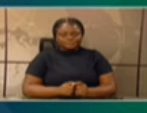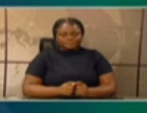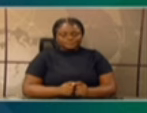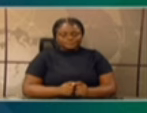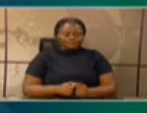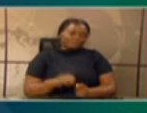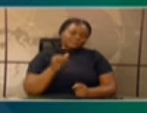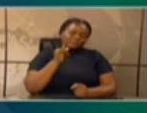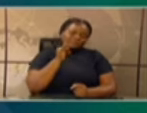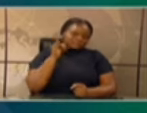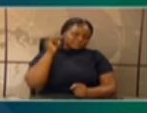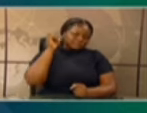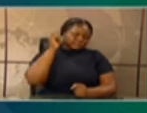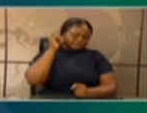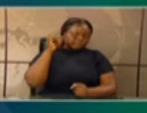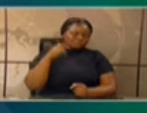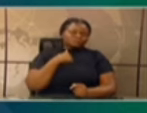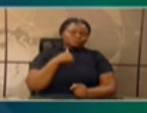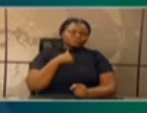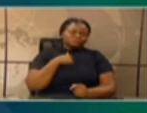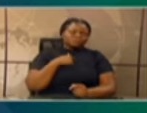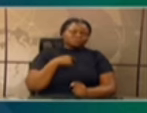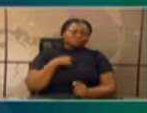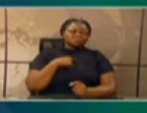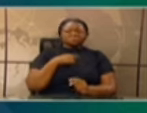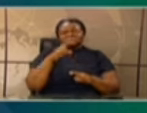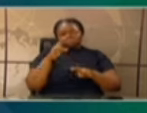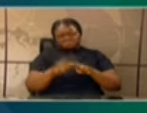And I was just trying